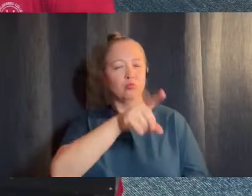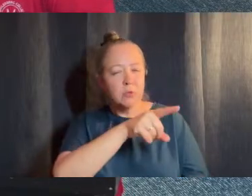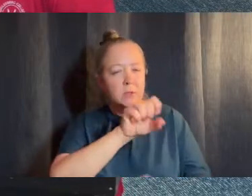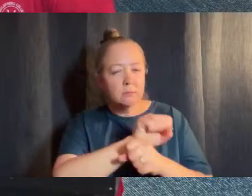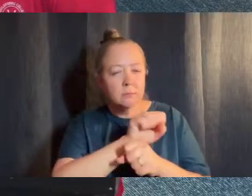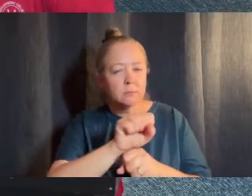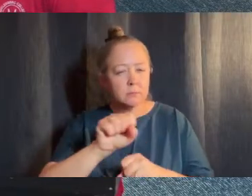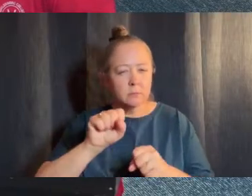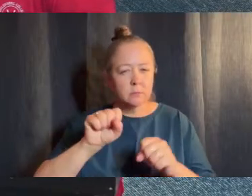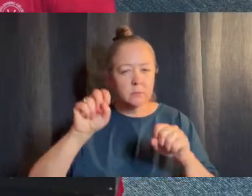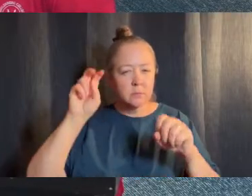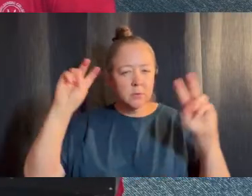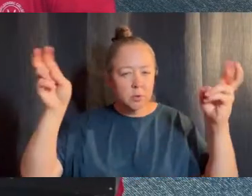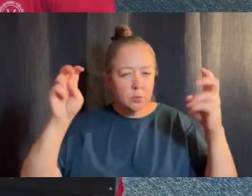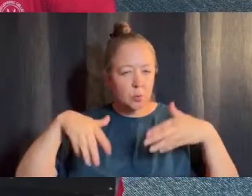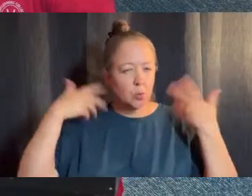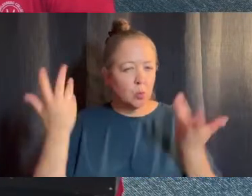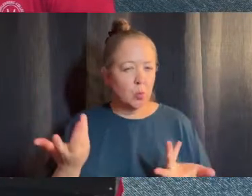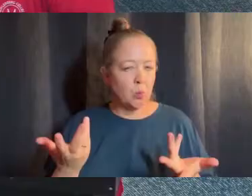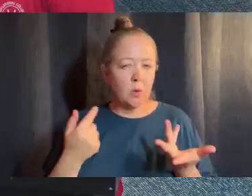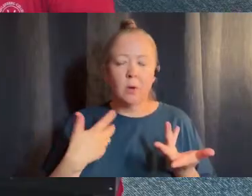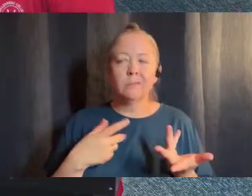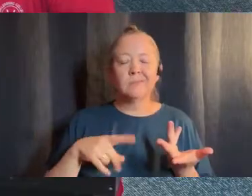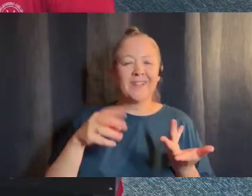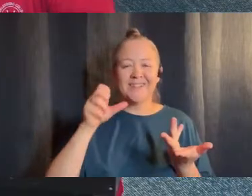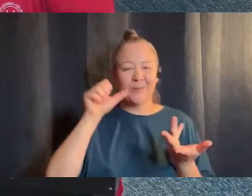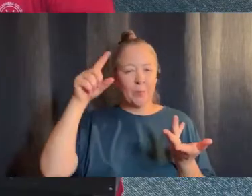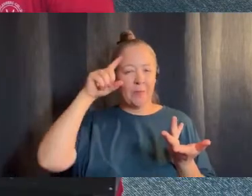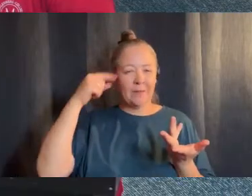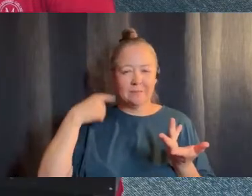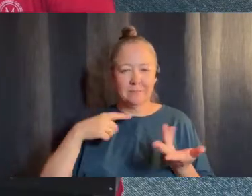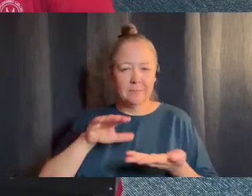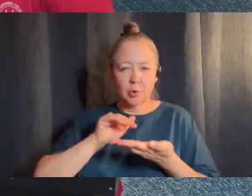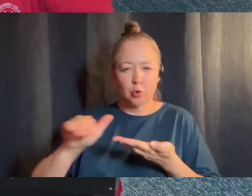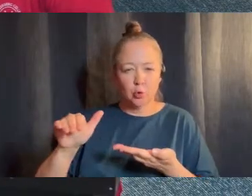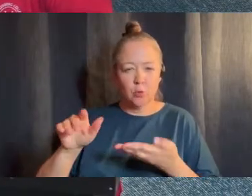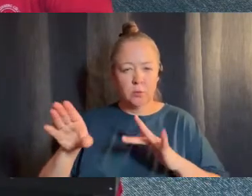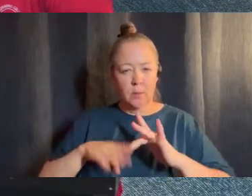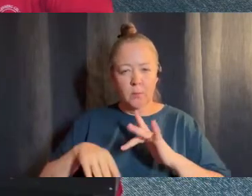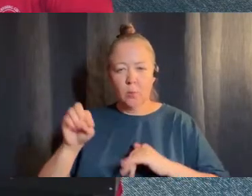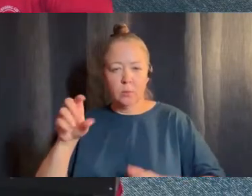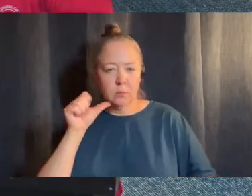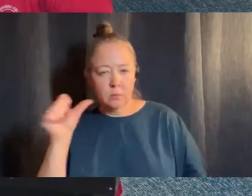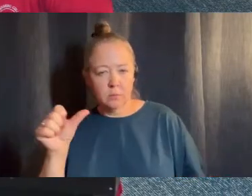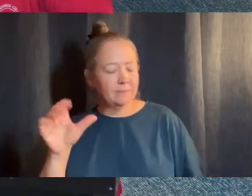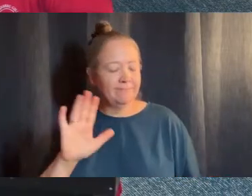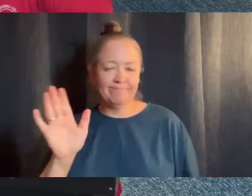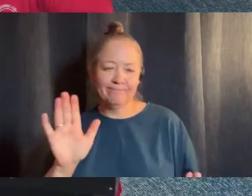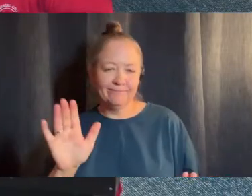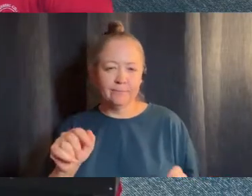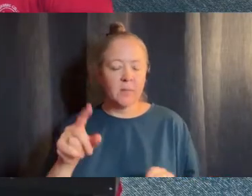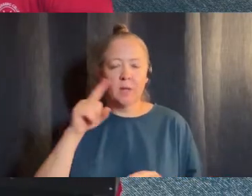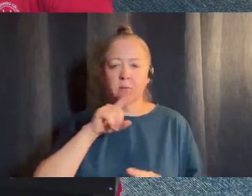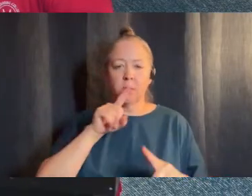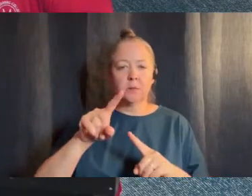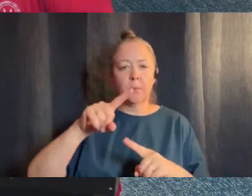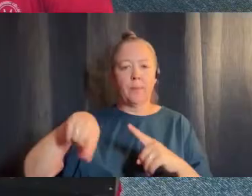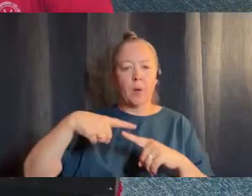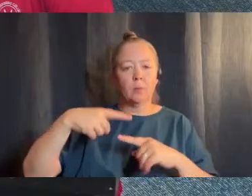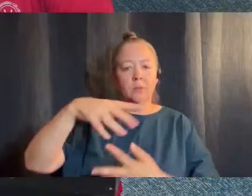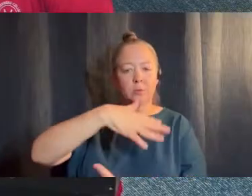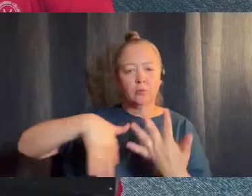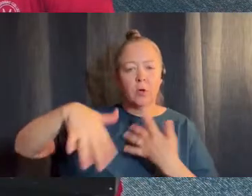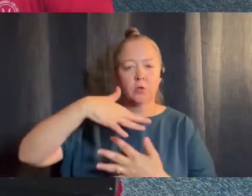issue is not one, excused absence or not to excuse. It has to do with interaction of the